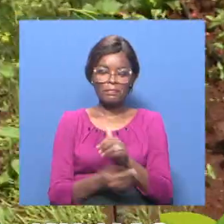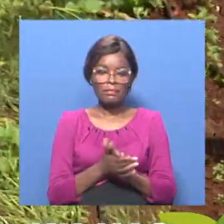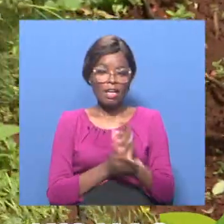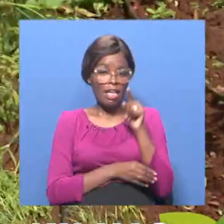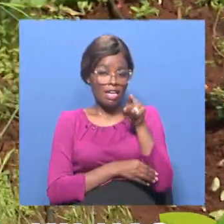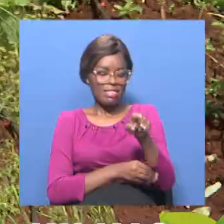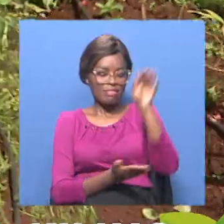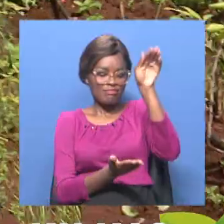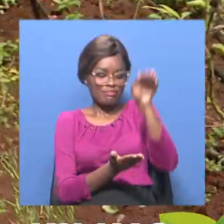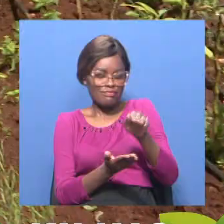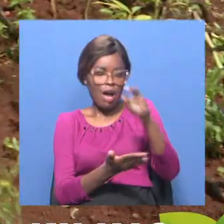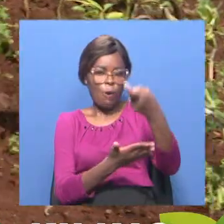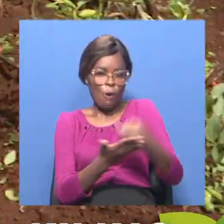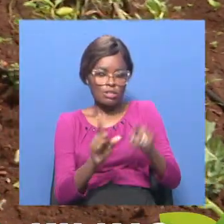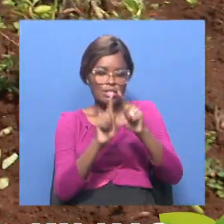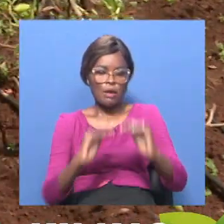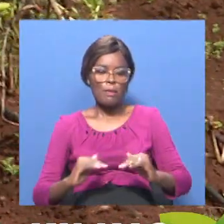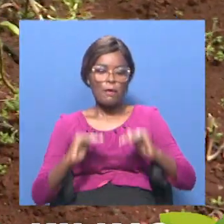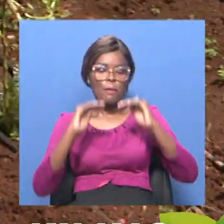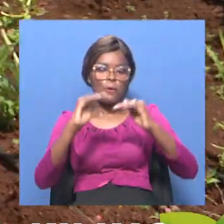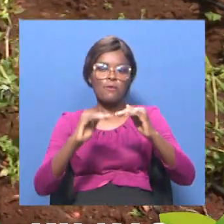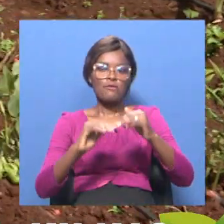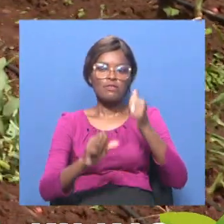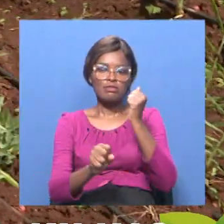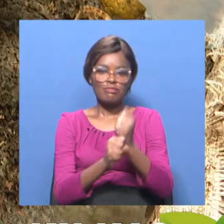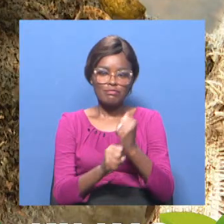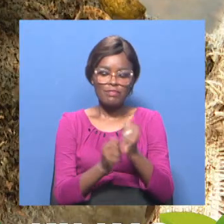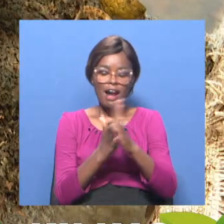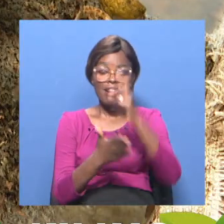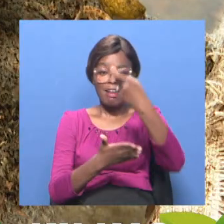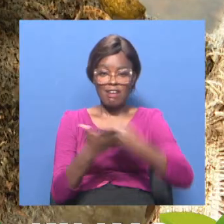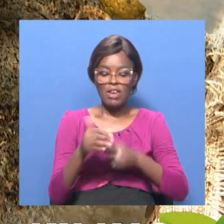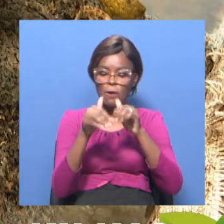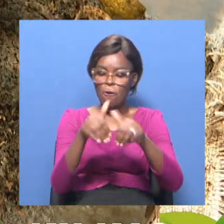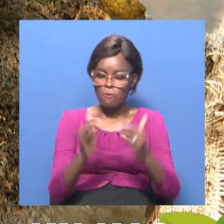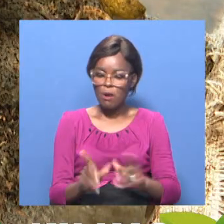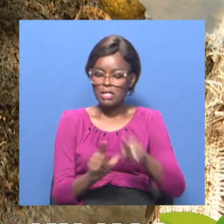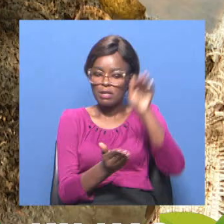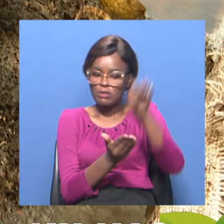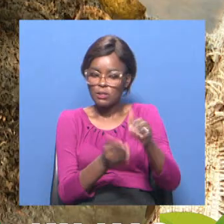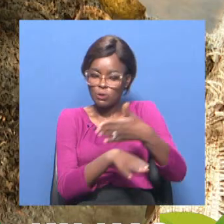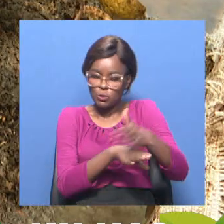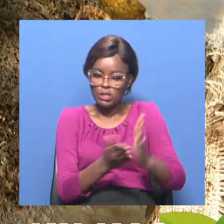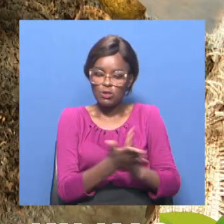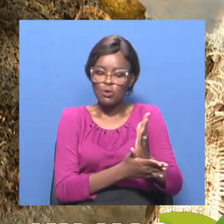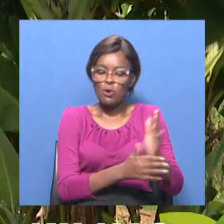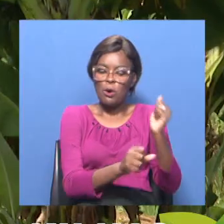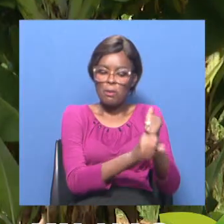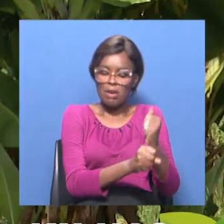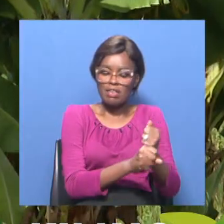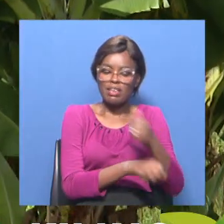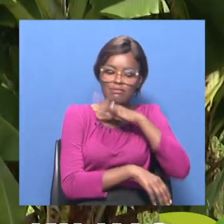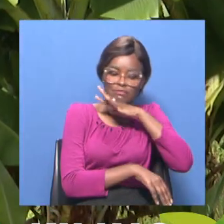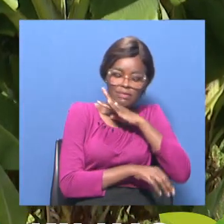This reduces costs while improving productivity and revenue. Farmers not only reduce waste by repurposing the garbage, but